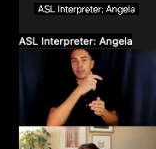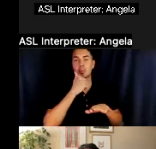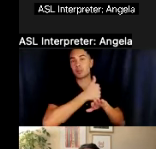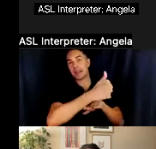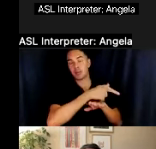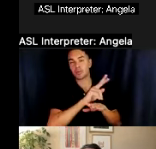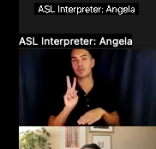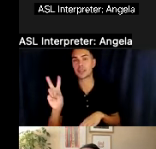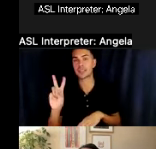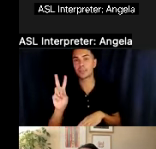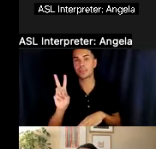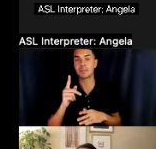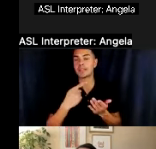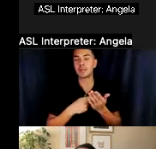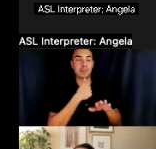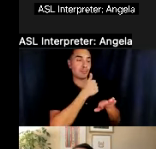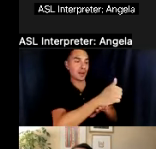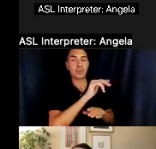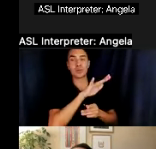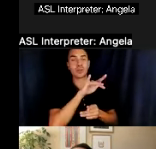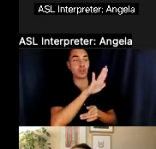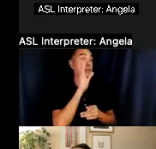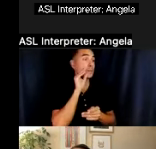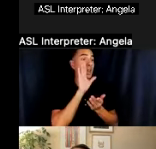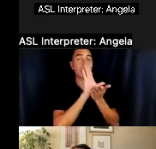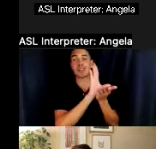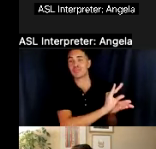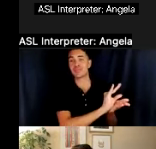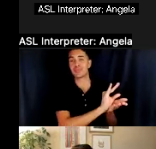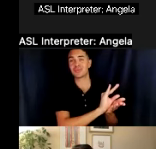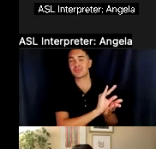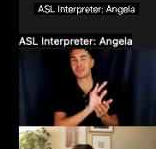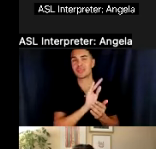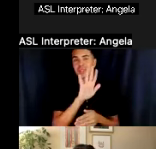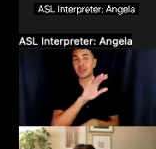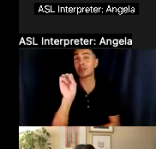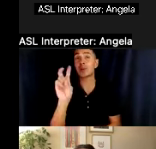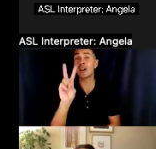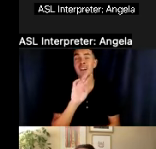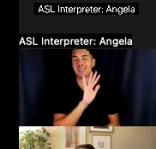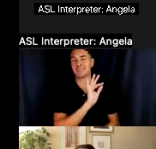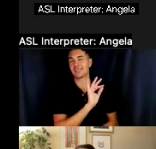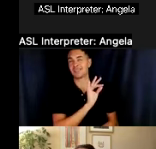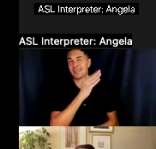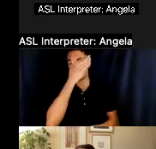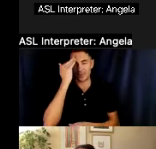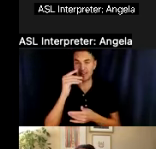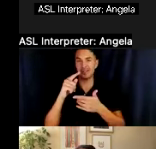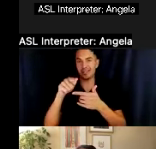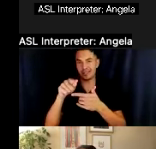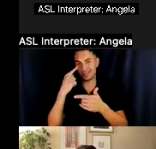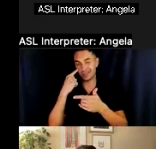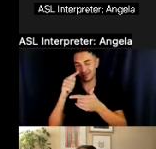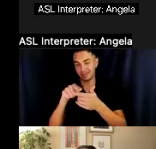to discount or diminish the crime of sexual violence. And so that is another part of